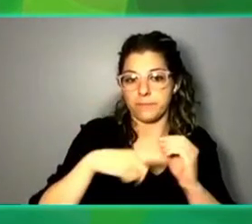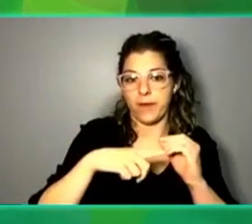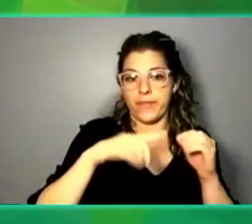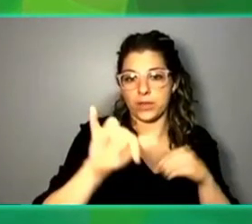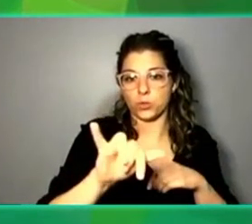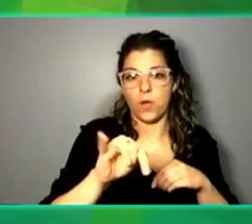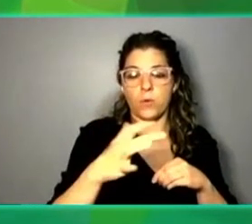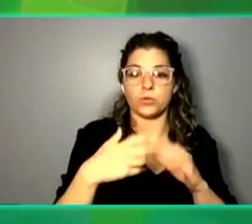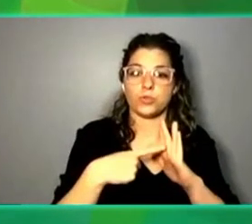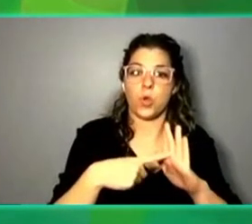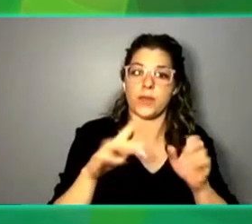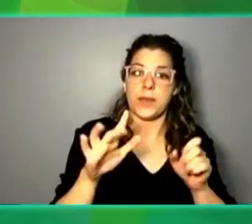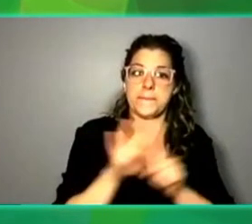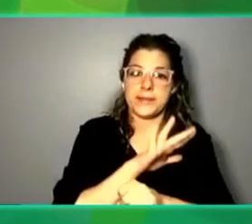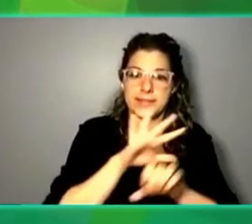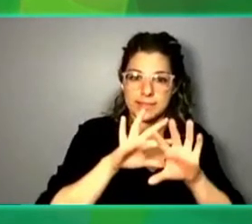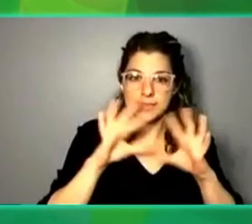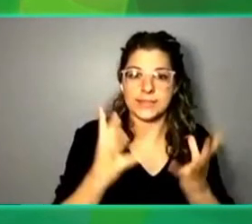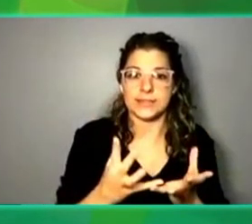complete,